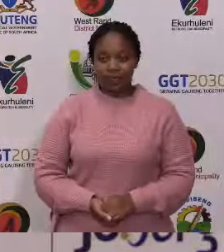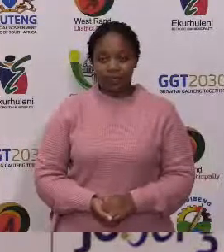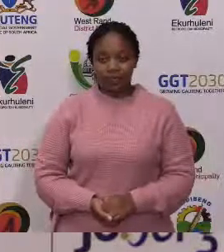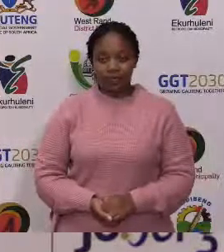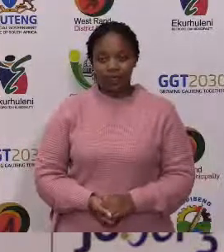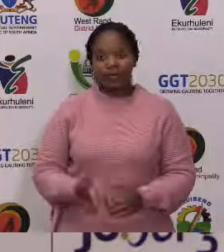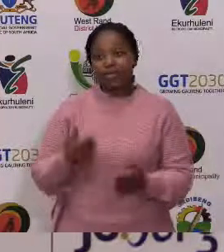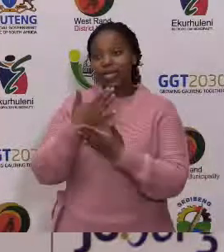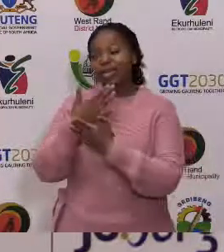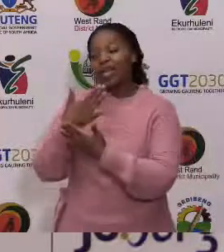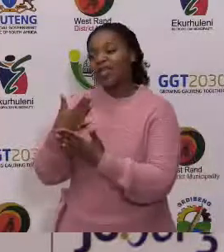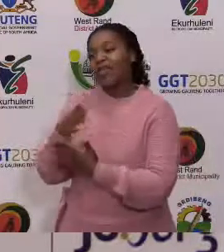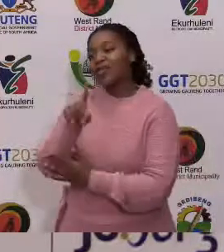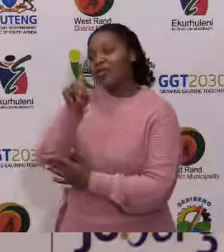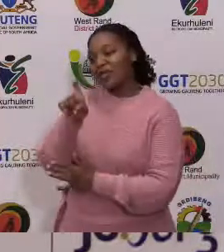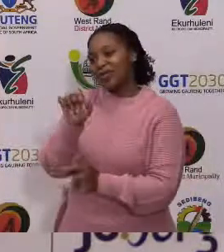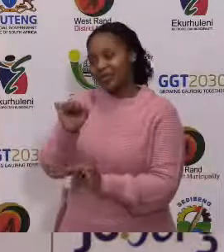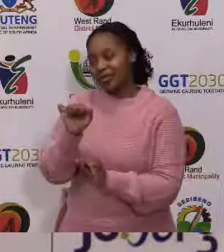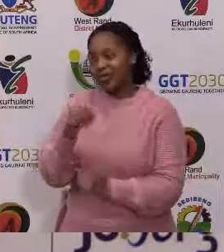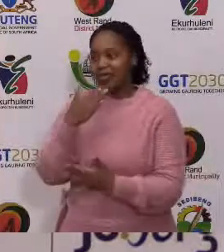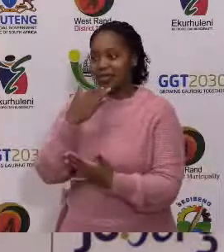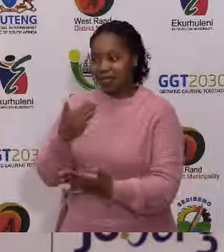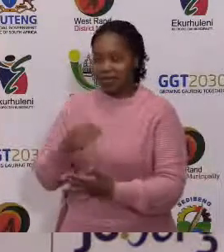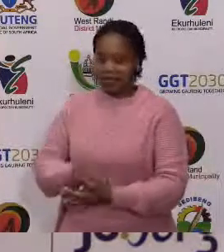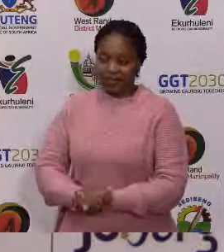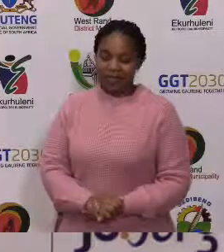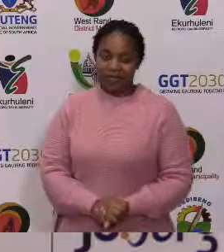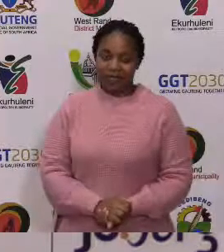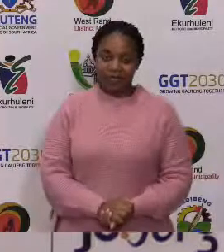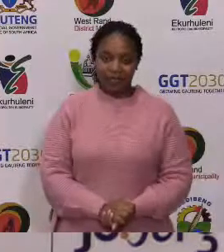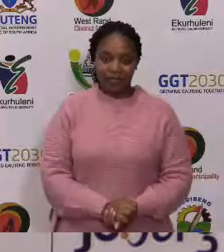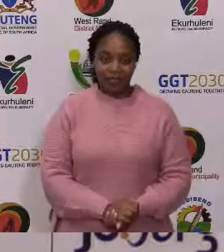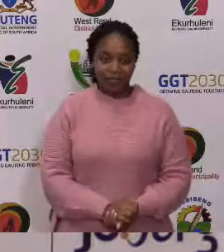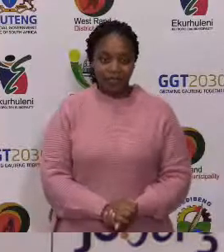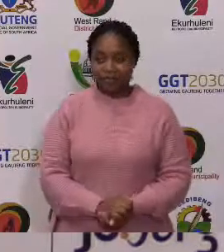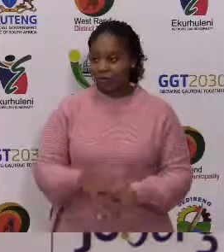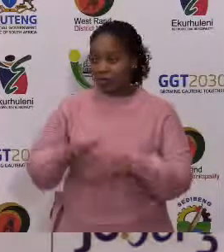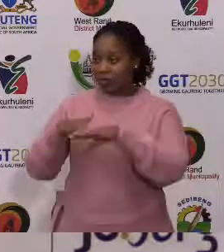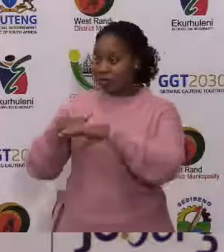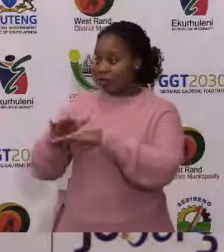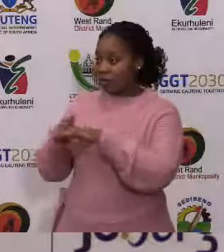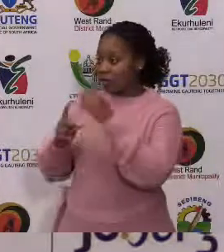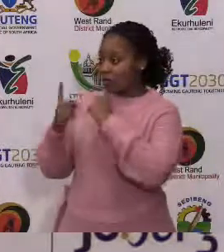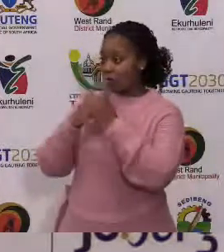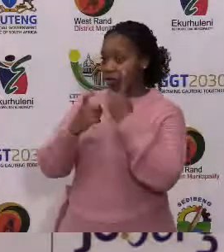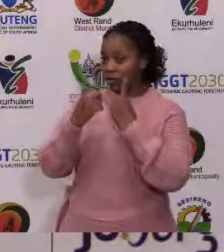Okay, that's the question for the Premier. Is there any other question?